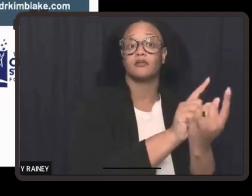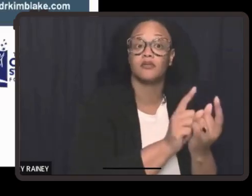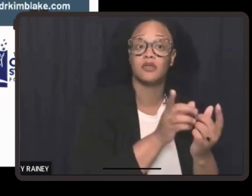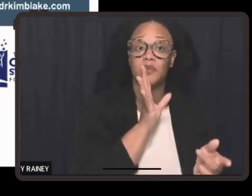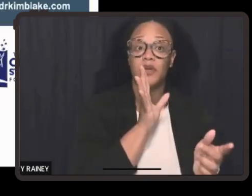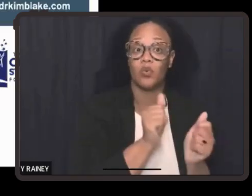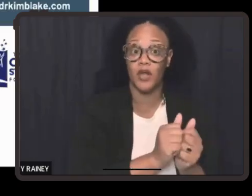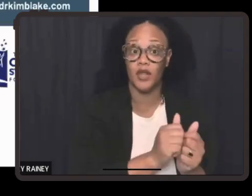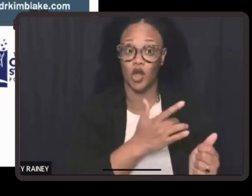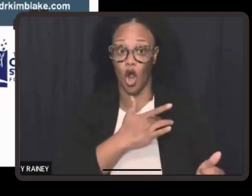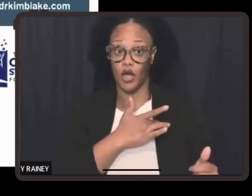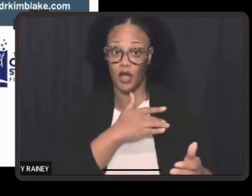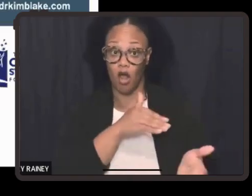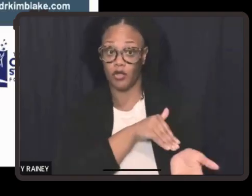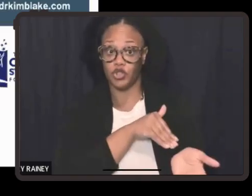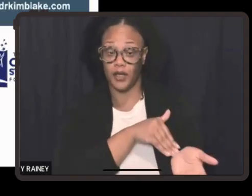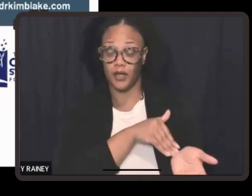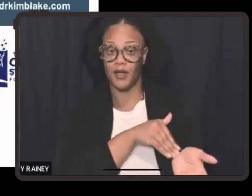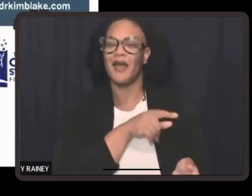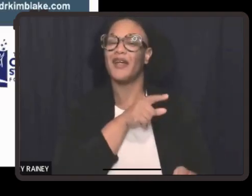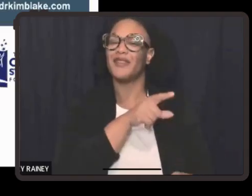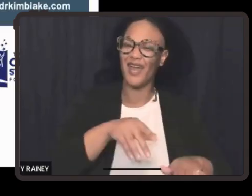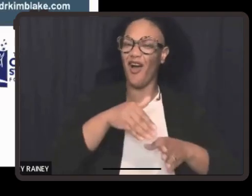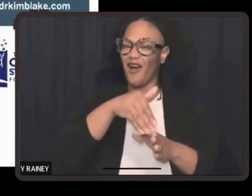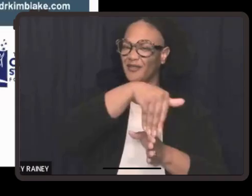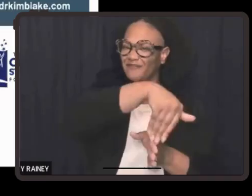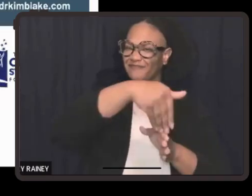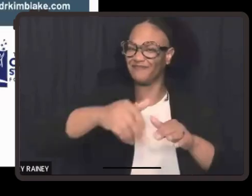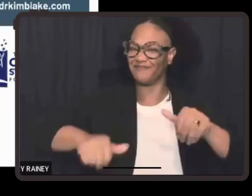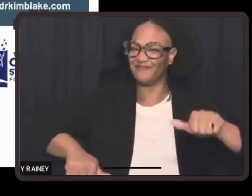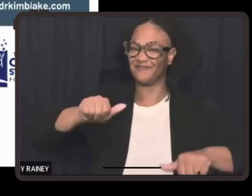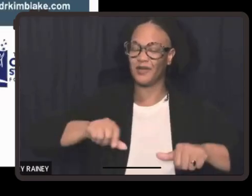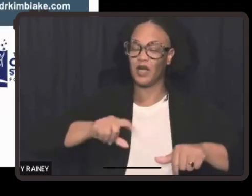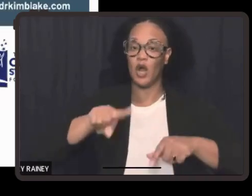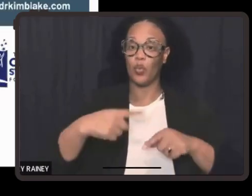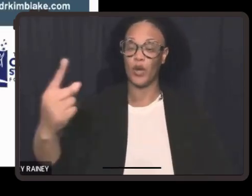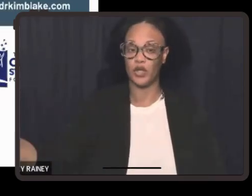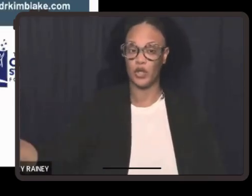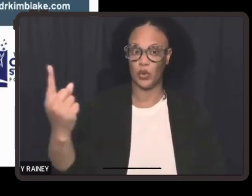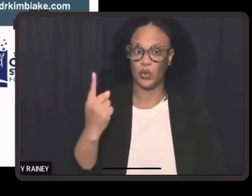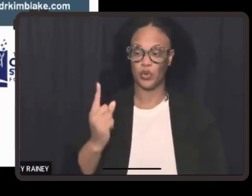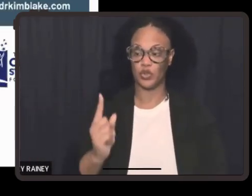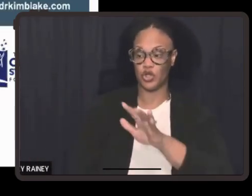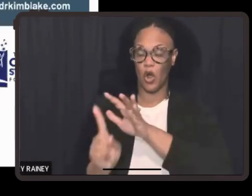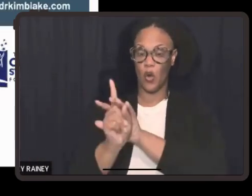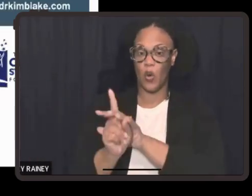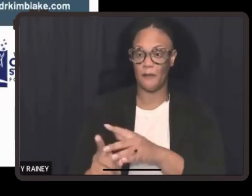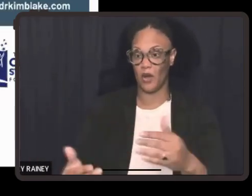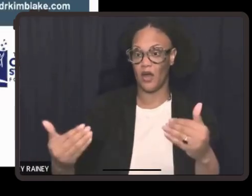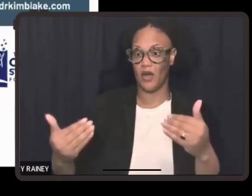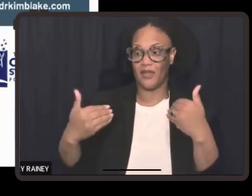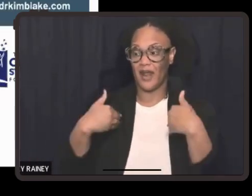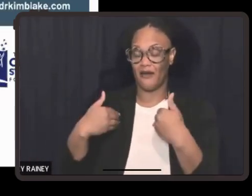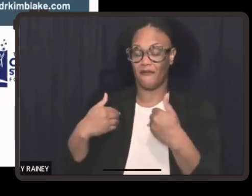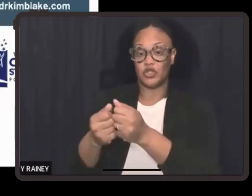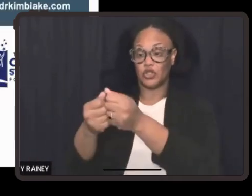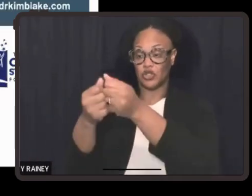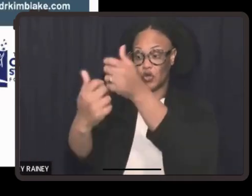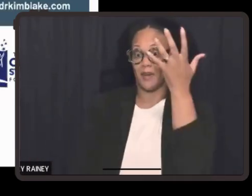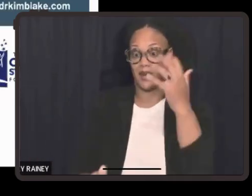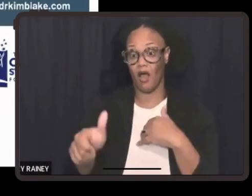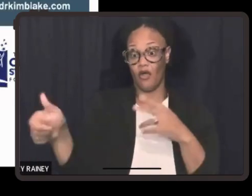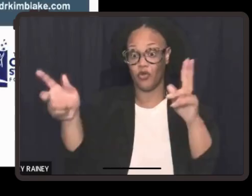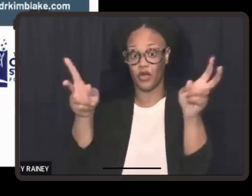They're a bit on the fence about it, especially when you come as an individual with so many other issues going on. But as